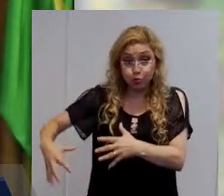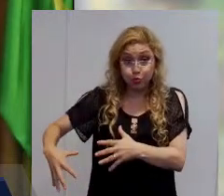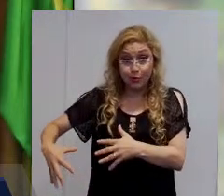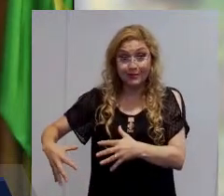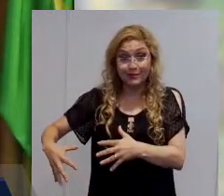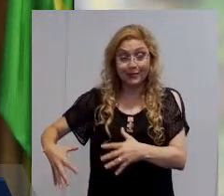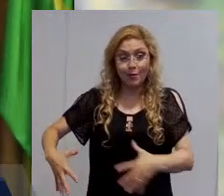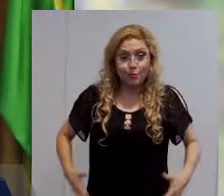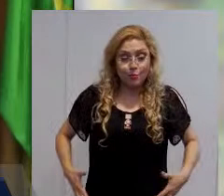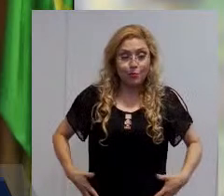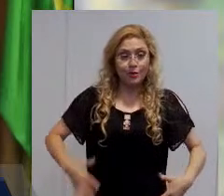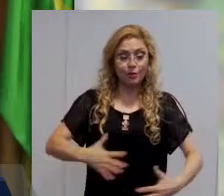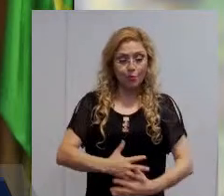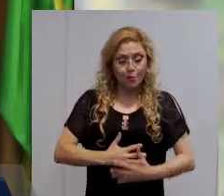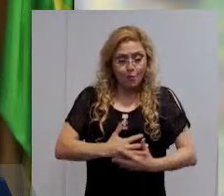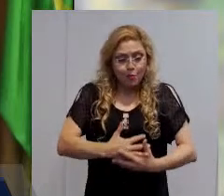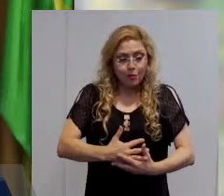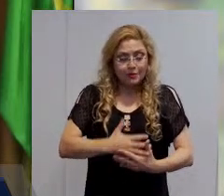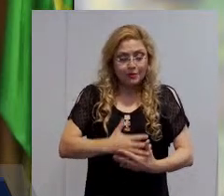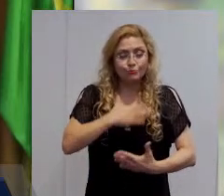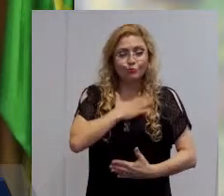will